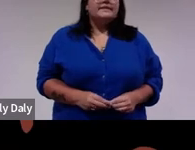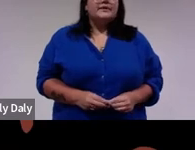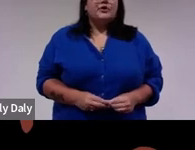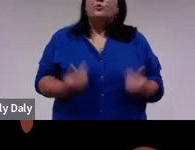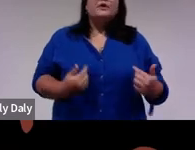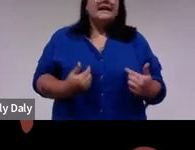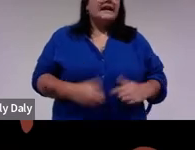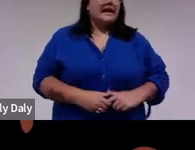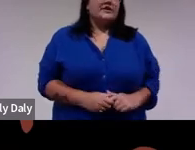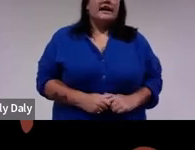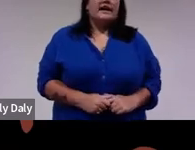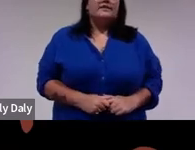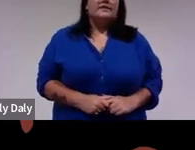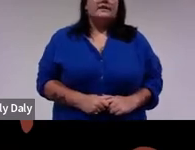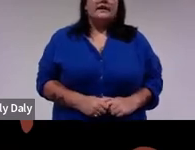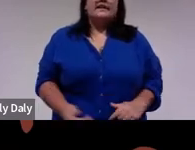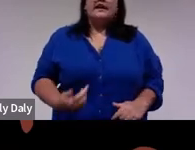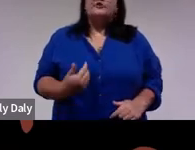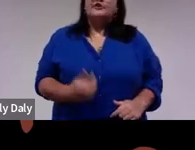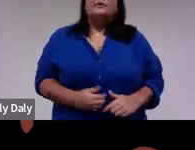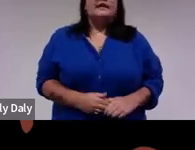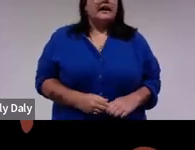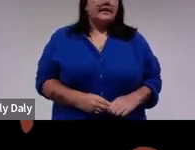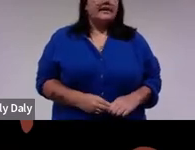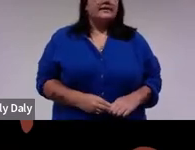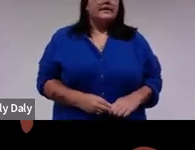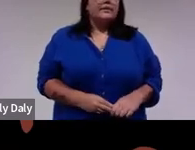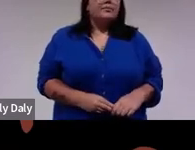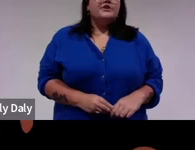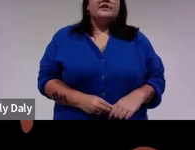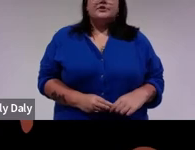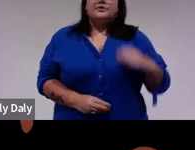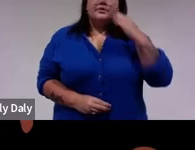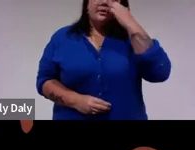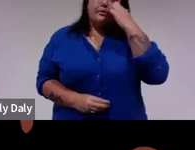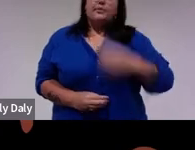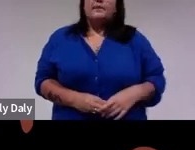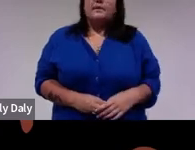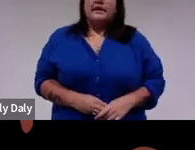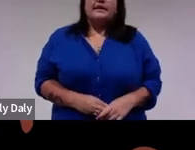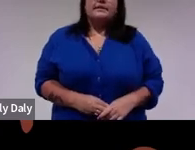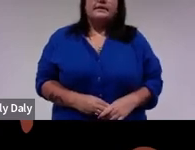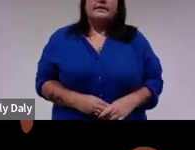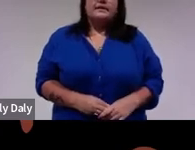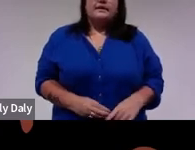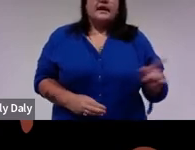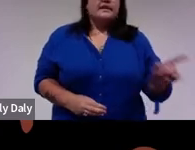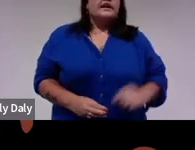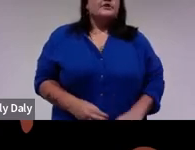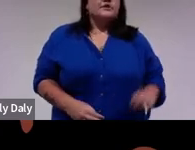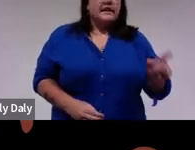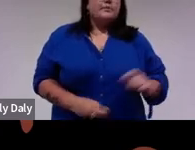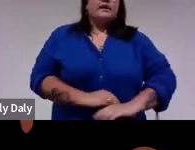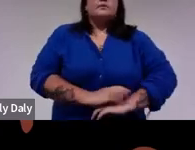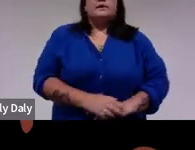is, who we actually are, and the countries we carry. Banjang Jugun, Woromai Bare,